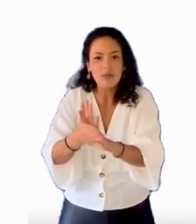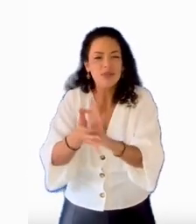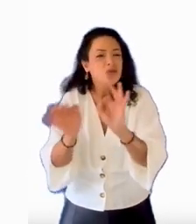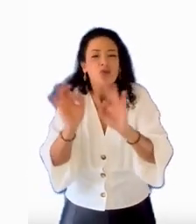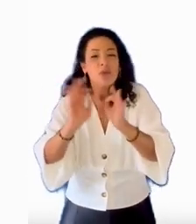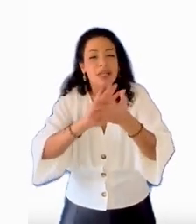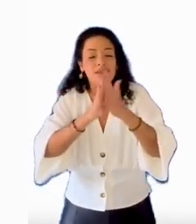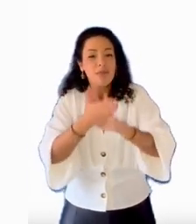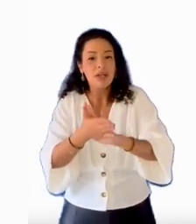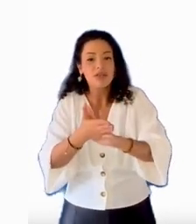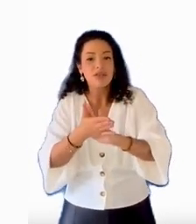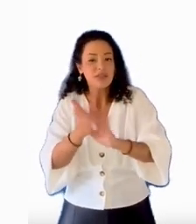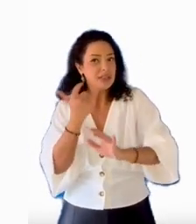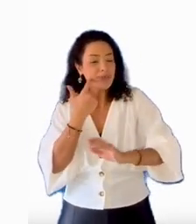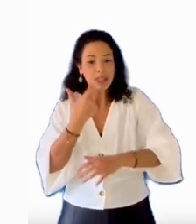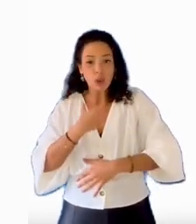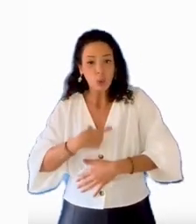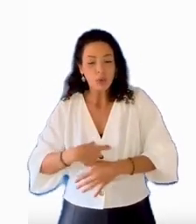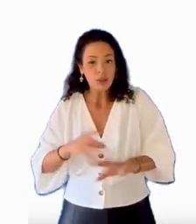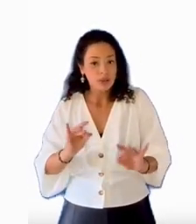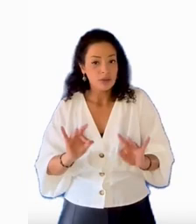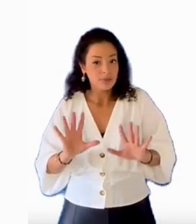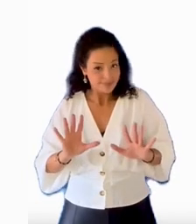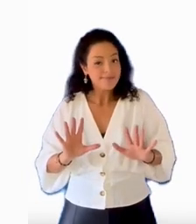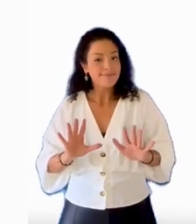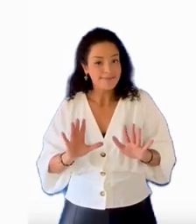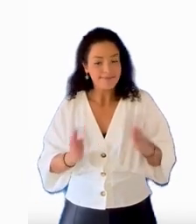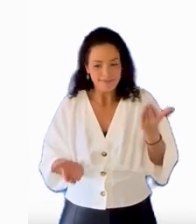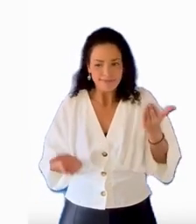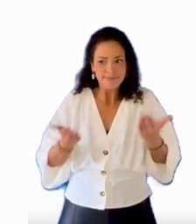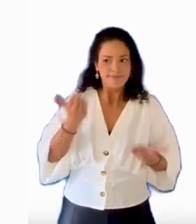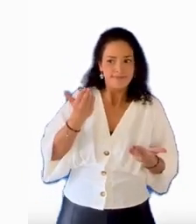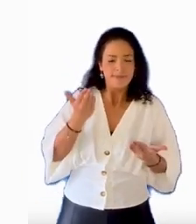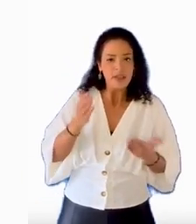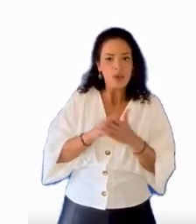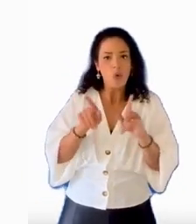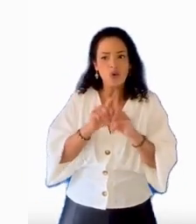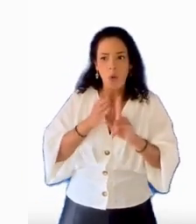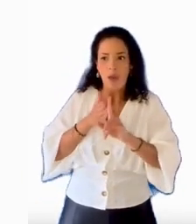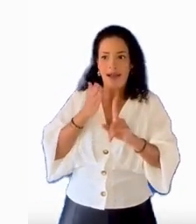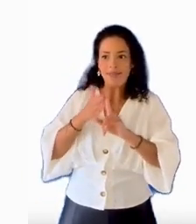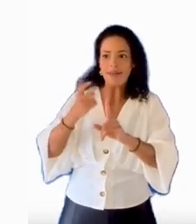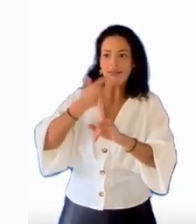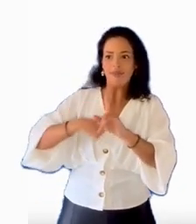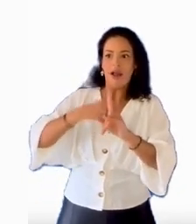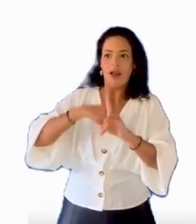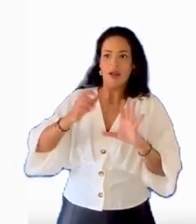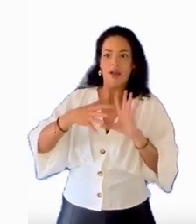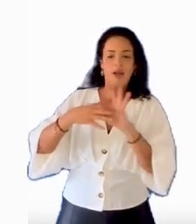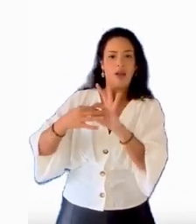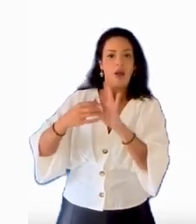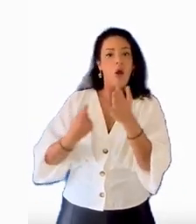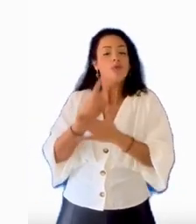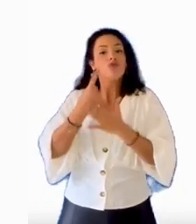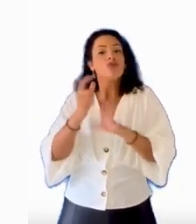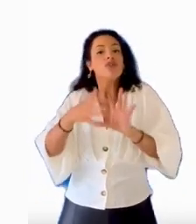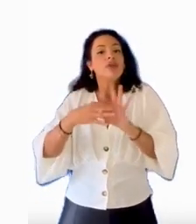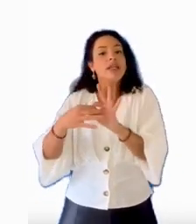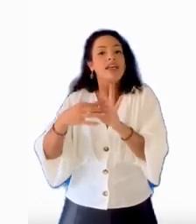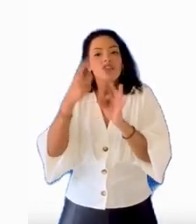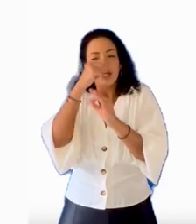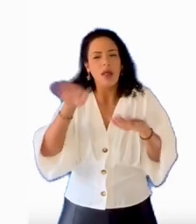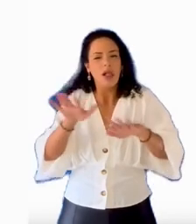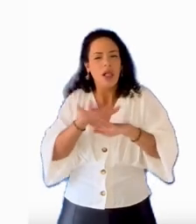is damaged. They are simply human. Comparison and identification. Opportunities for connection may sometimes